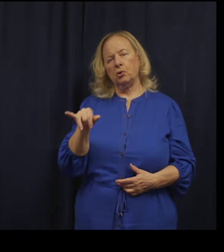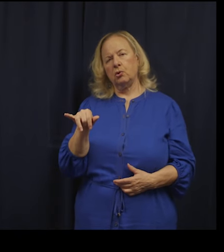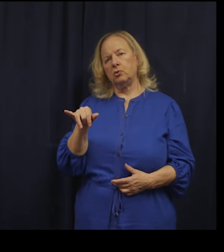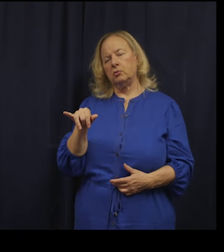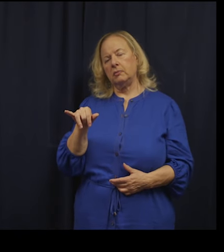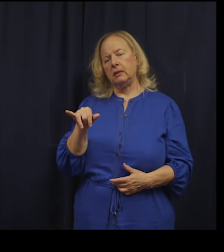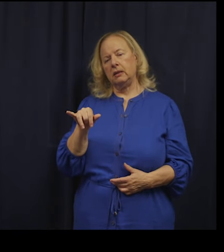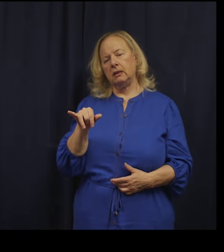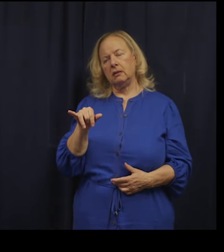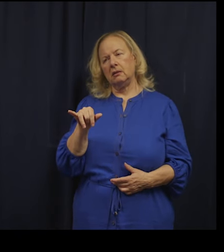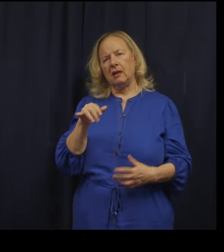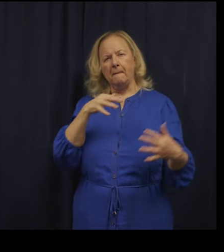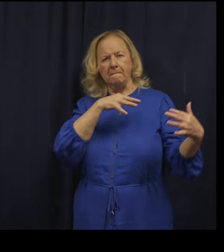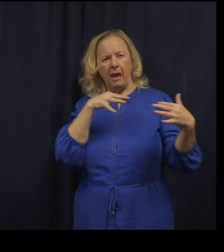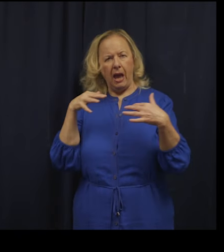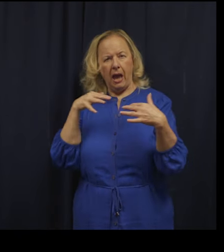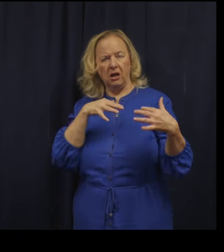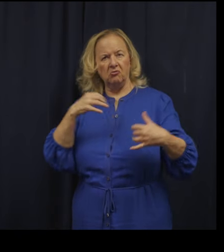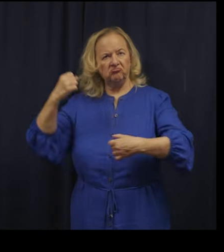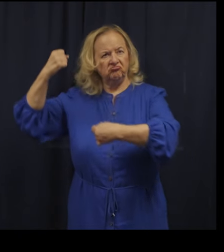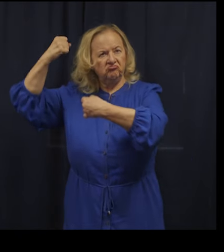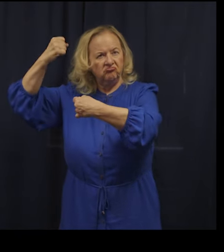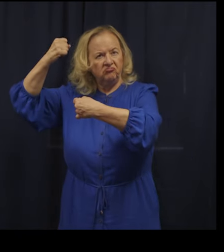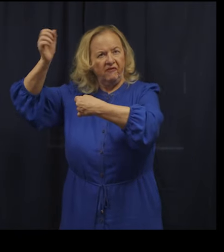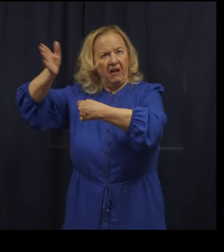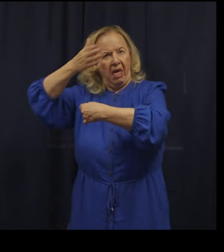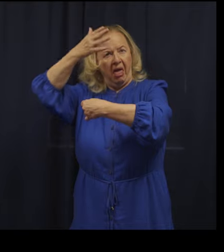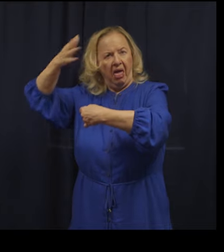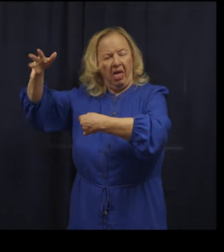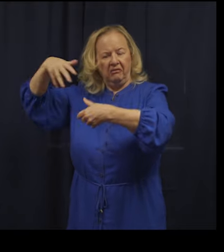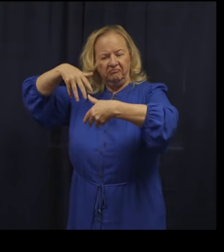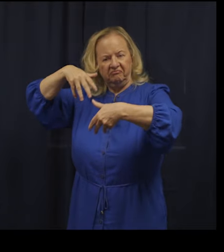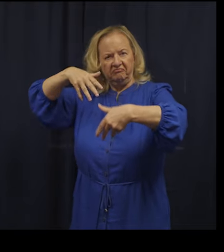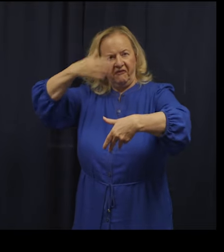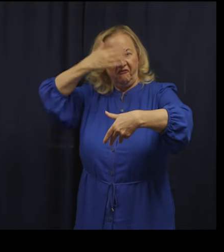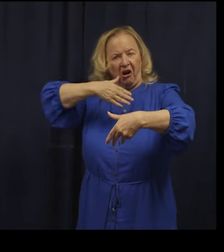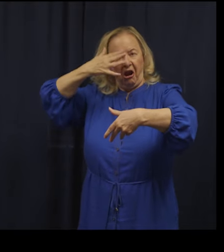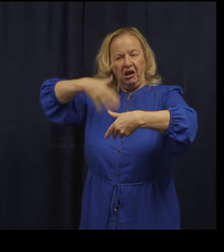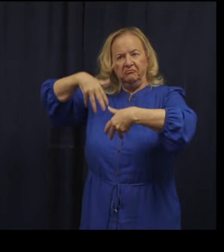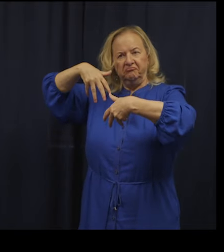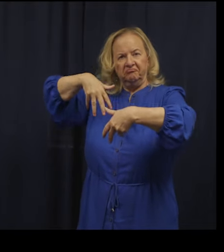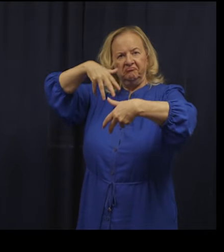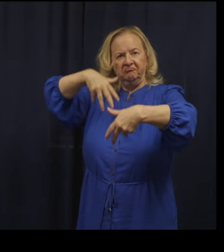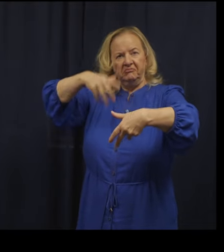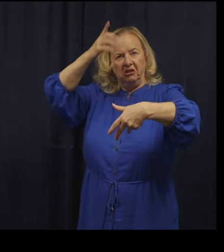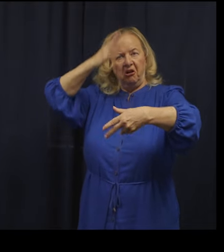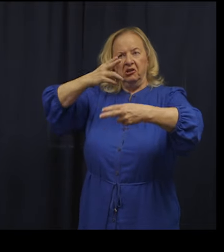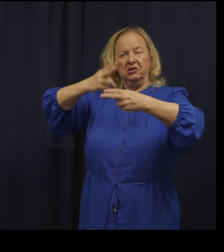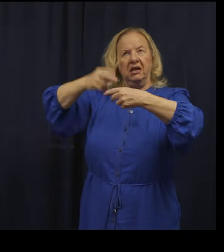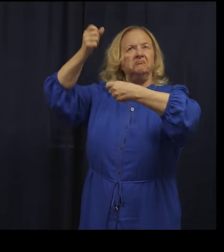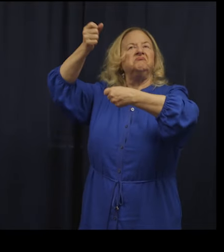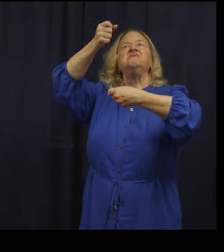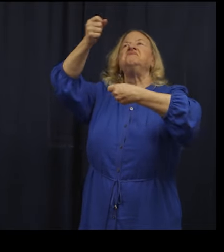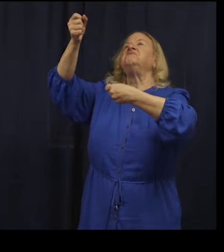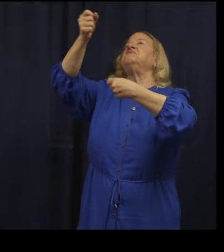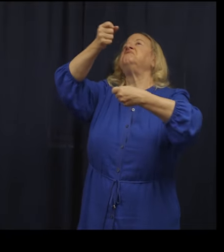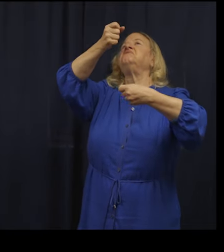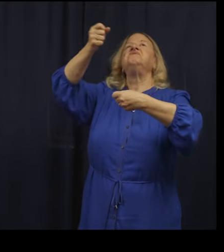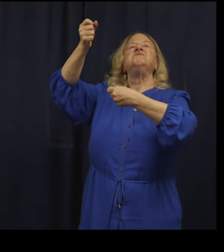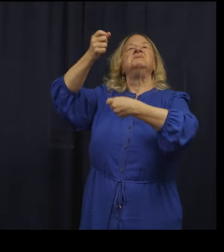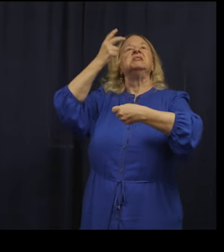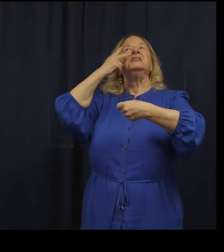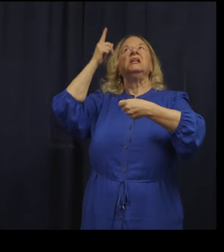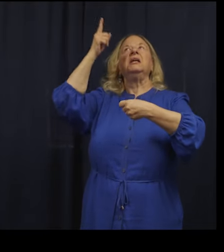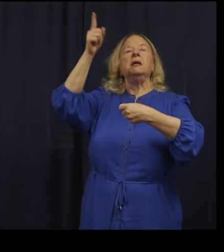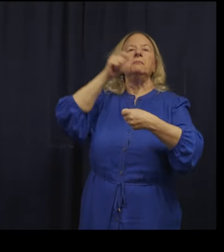being at the forefront of the battle carrying the flag. Okay, you're at the forefront. You're proclaiming God's name out there. You want everyone to